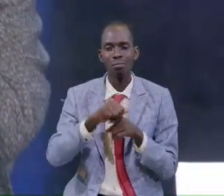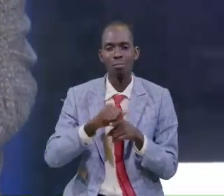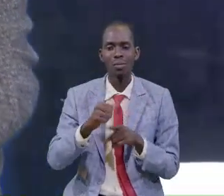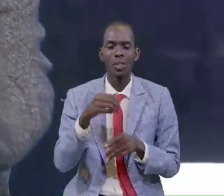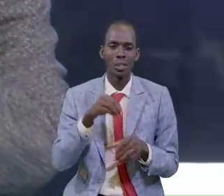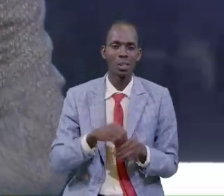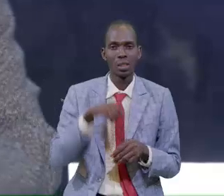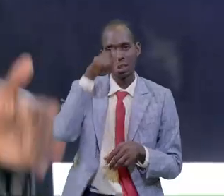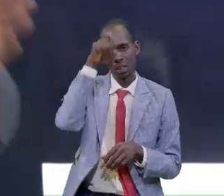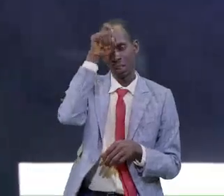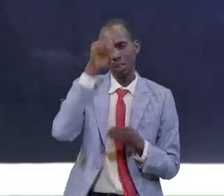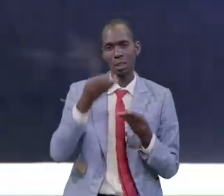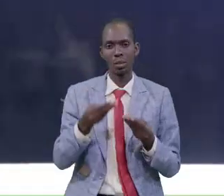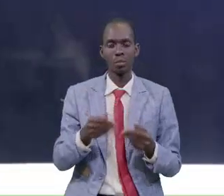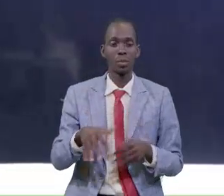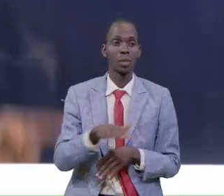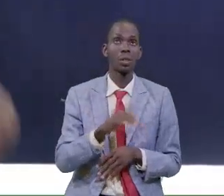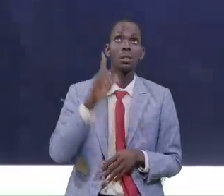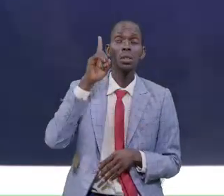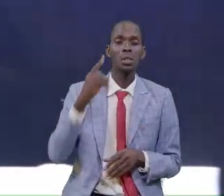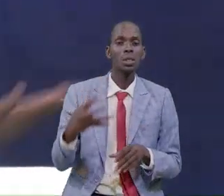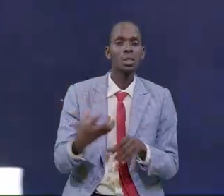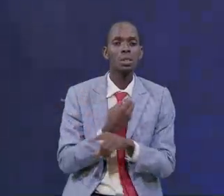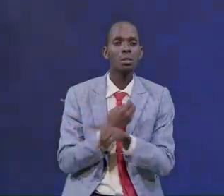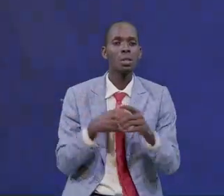He took them away from the terror and